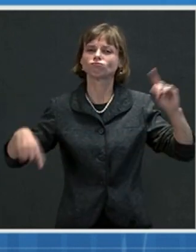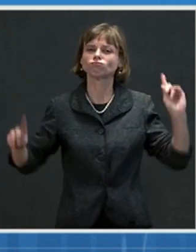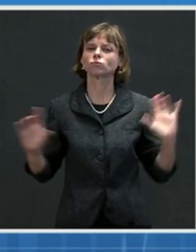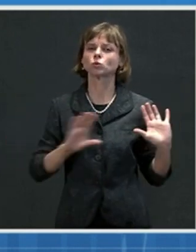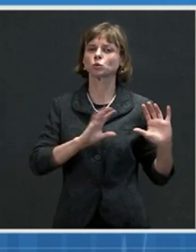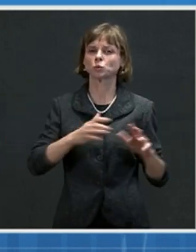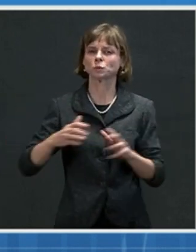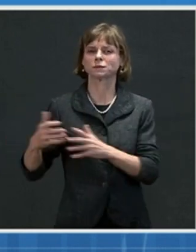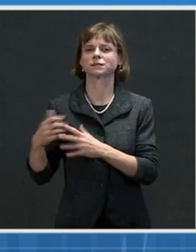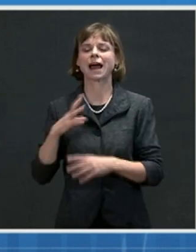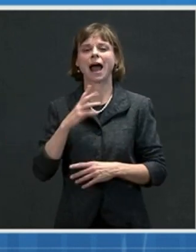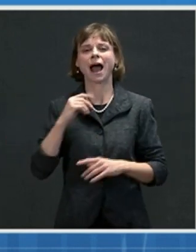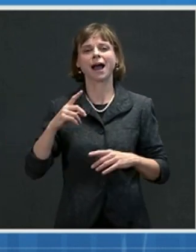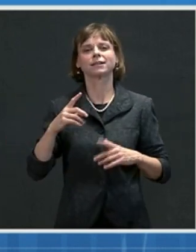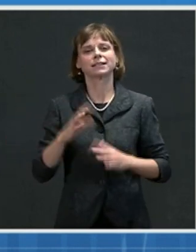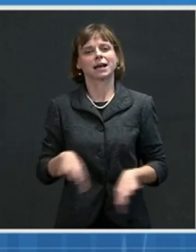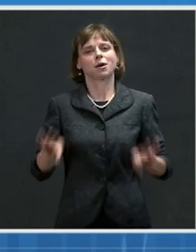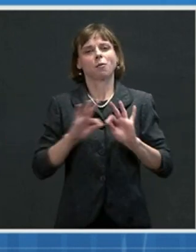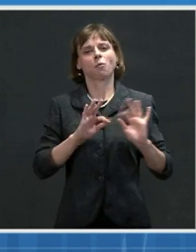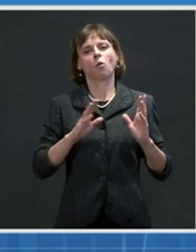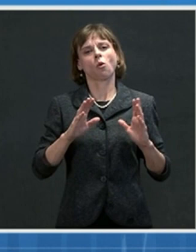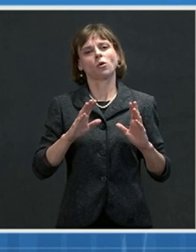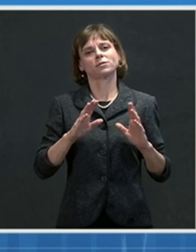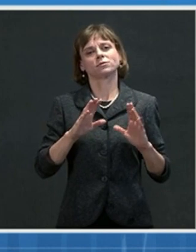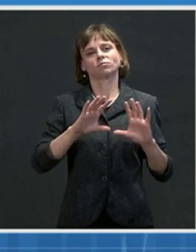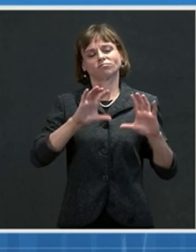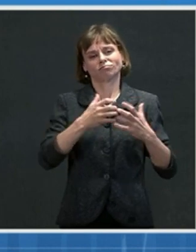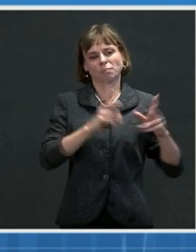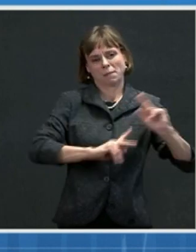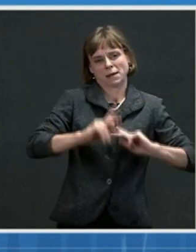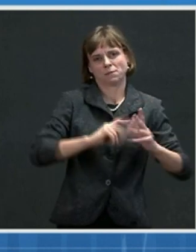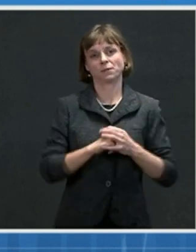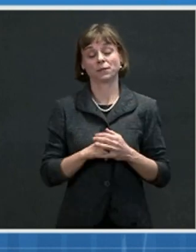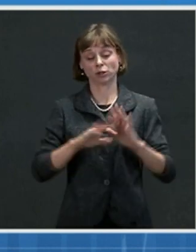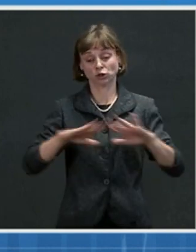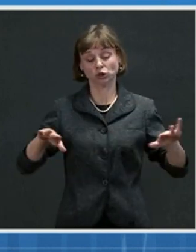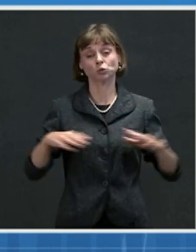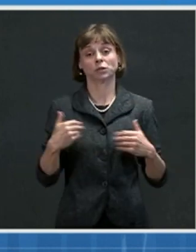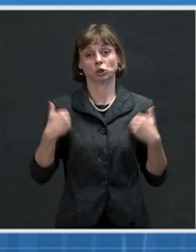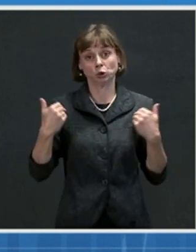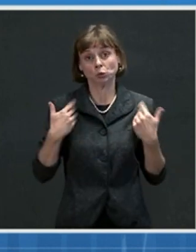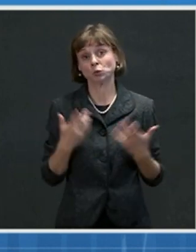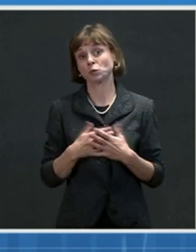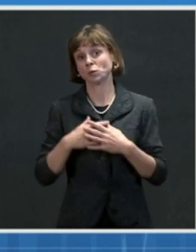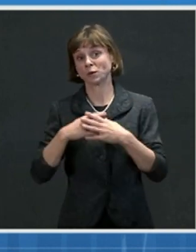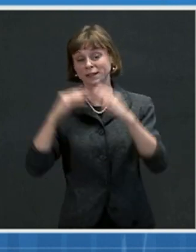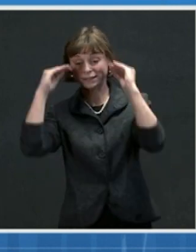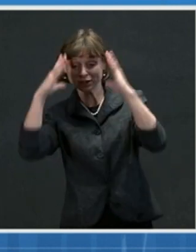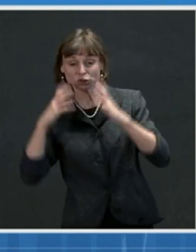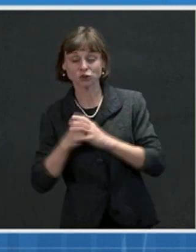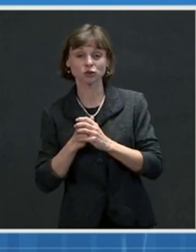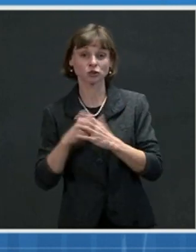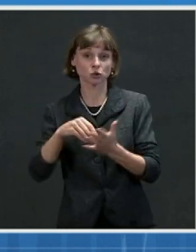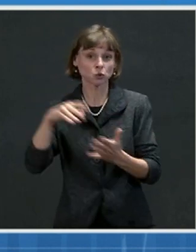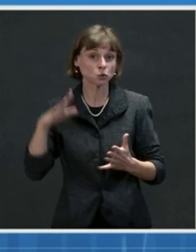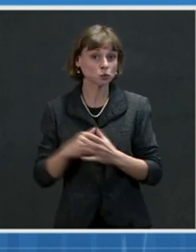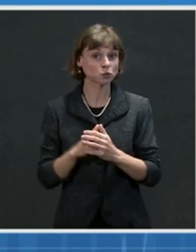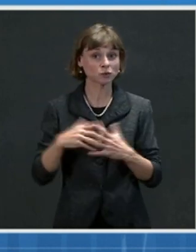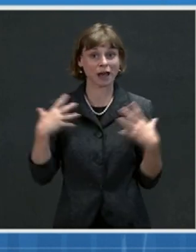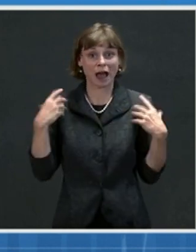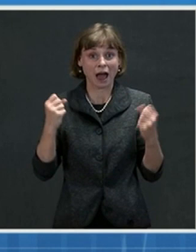key constituencies, including children and youth, educators and students, healthcare providers,